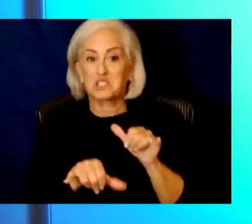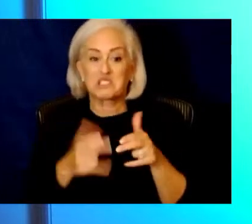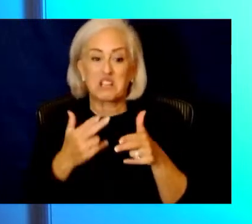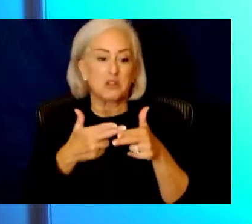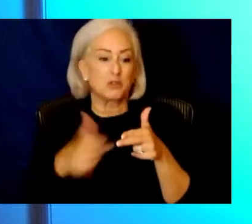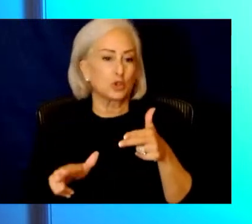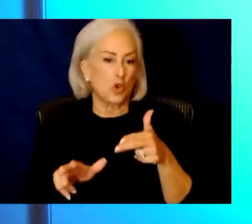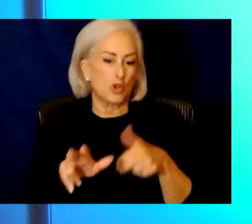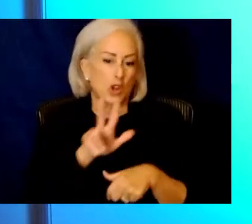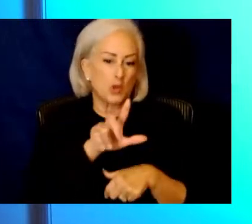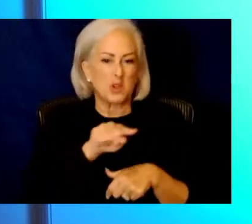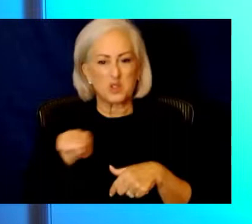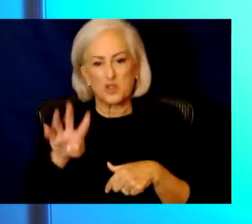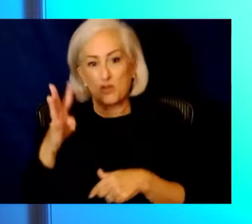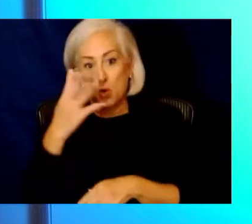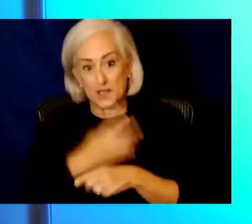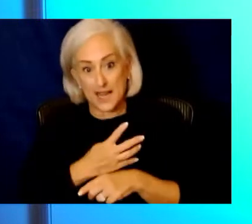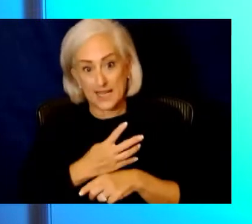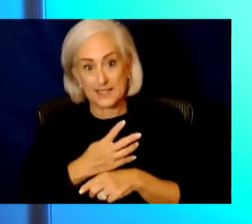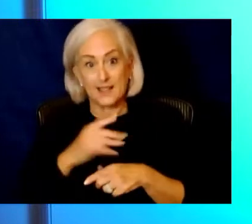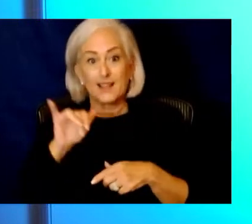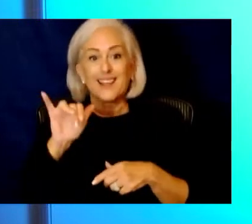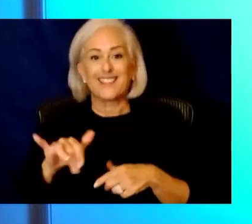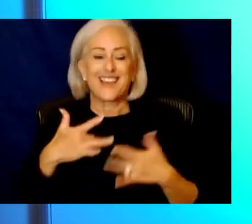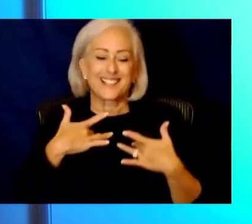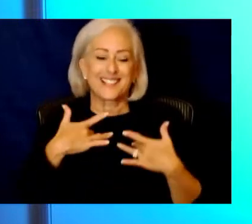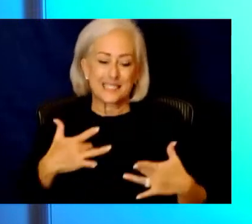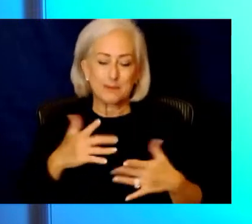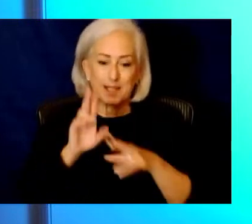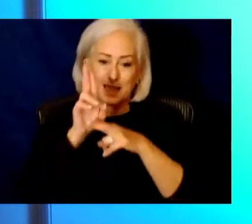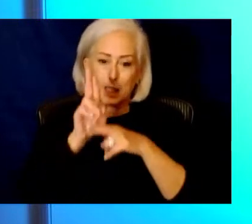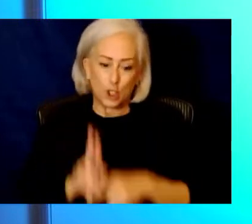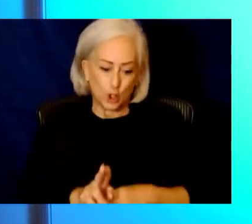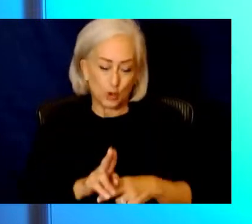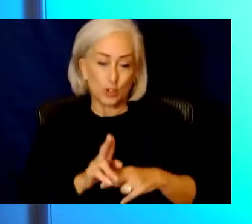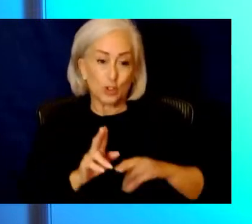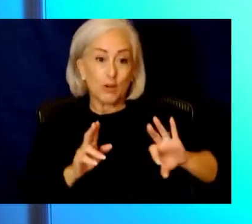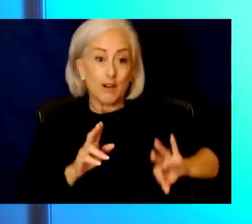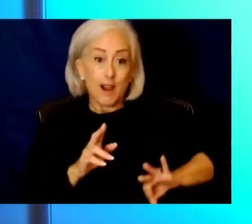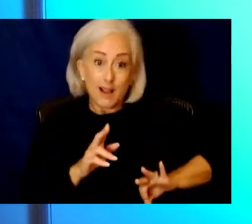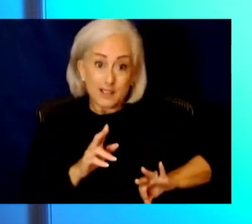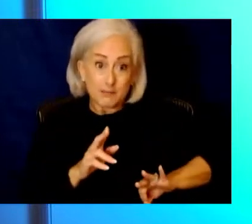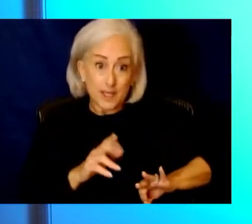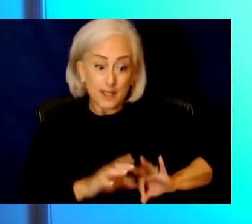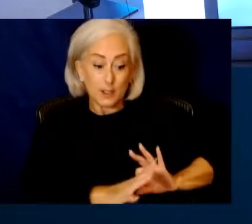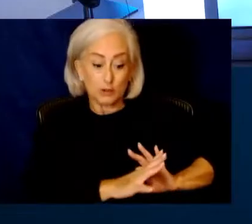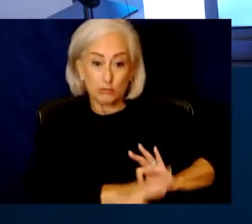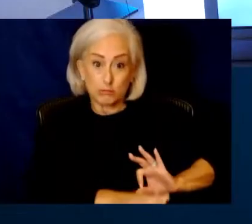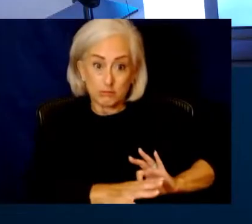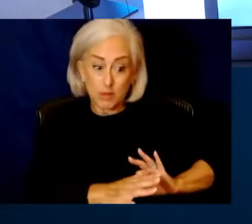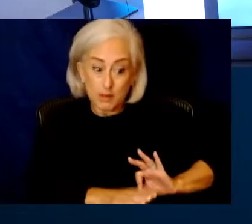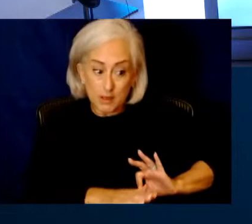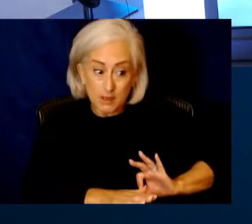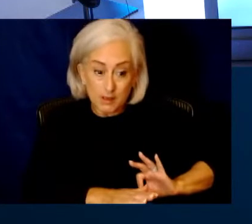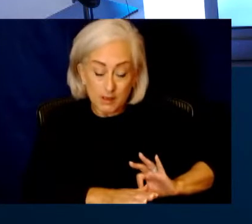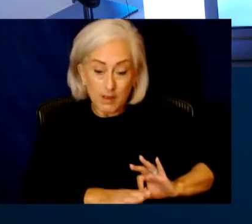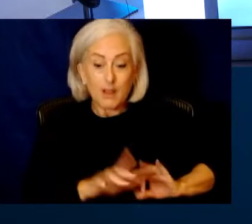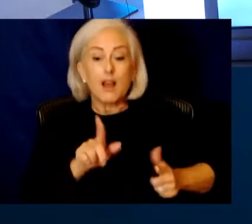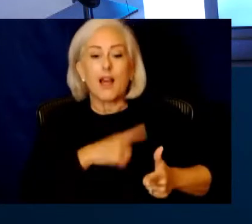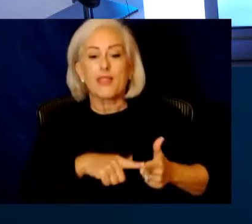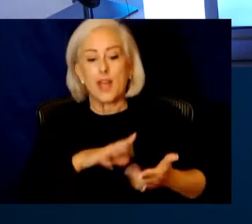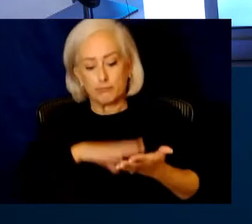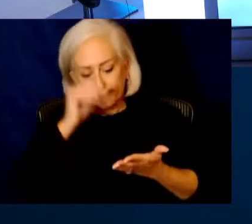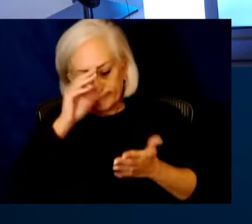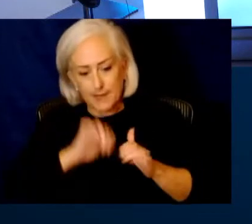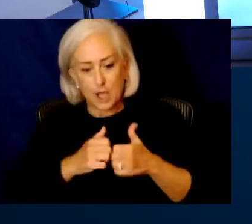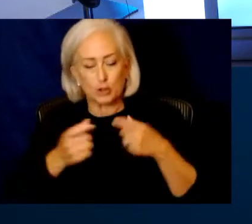that's mostly getting used to the ostomy itself and getting education so that when they go home they can manage it appropriately. Okay, now we've got some